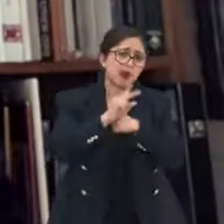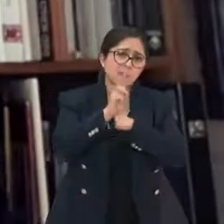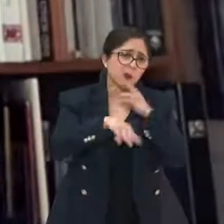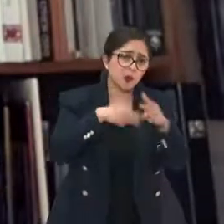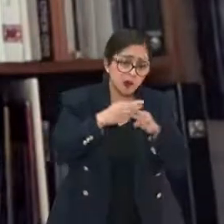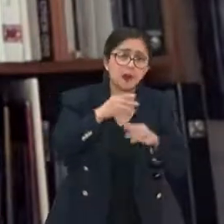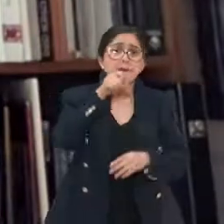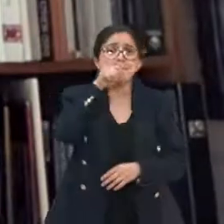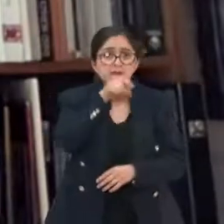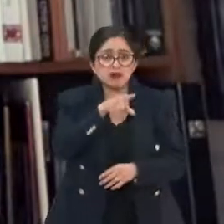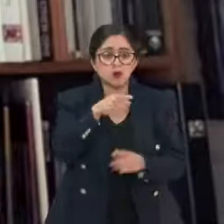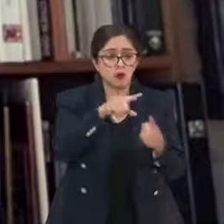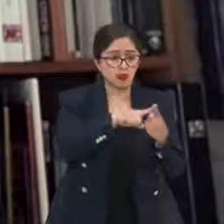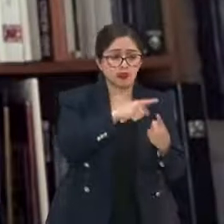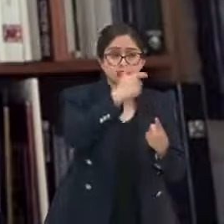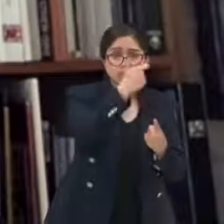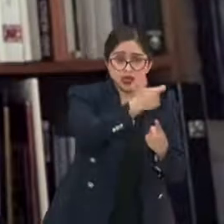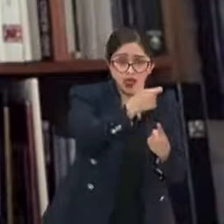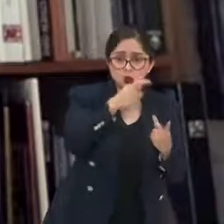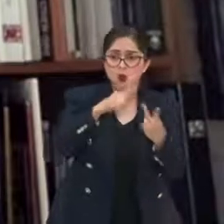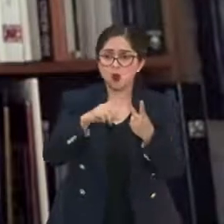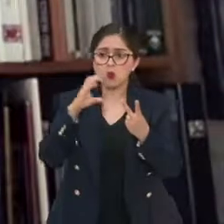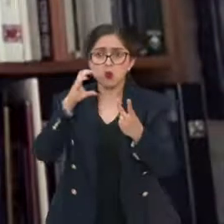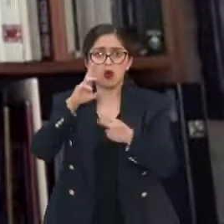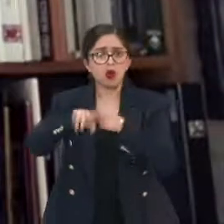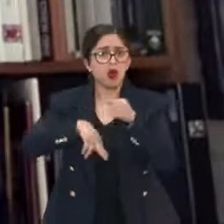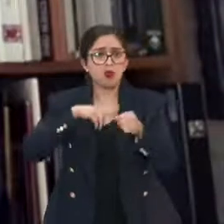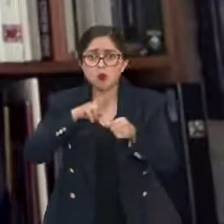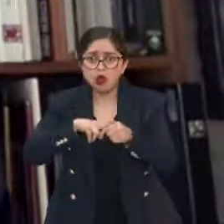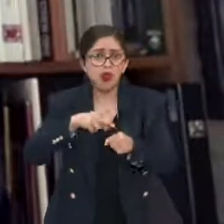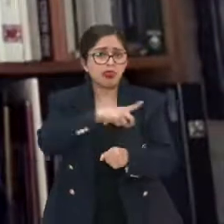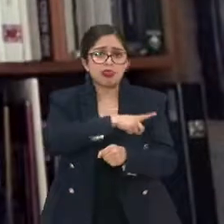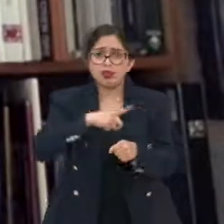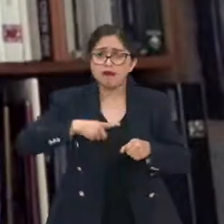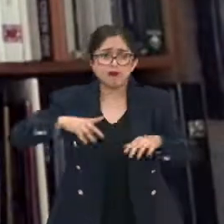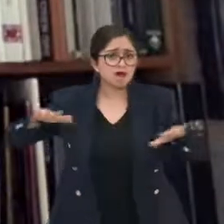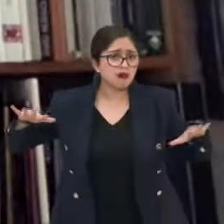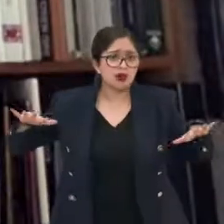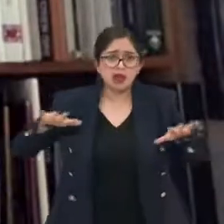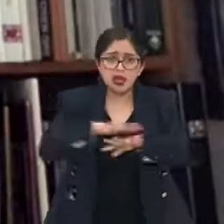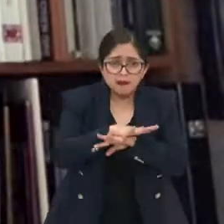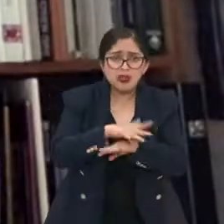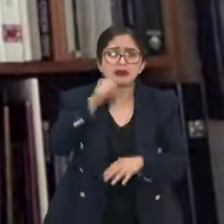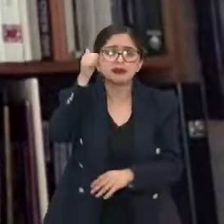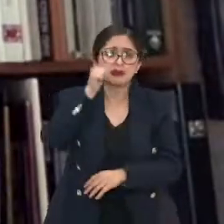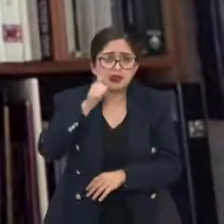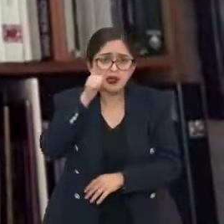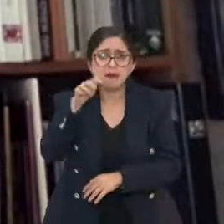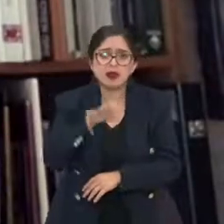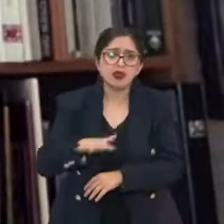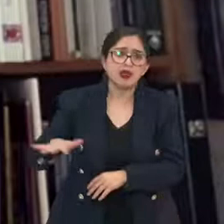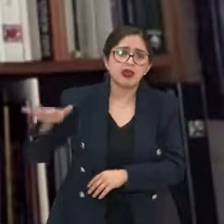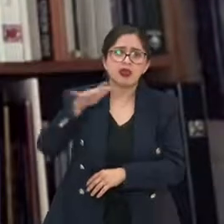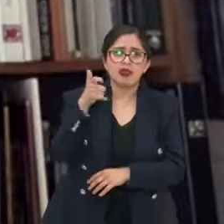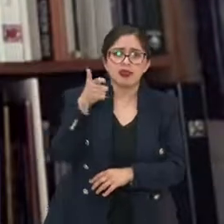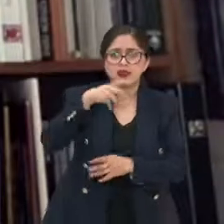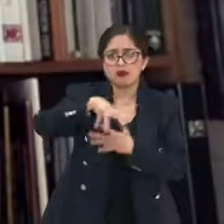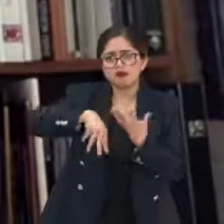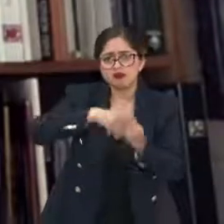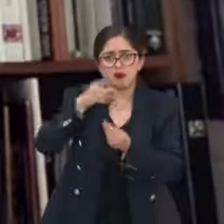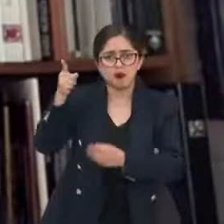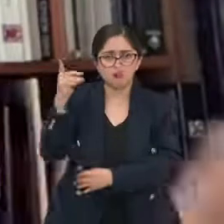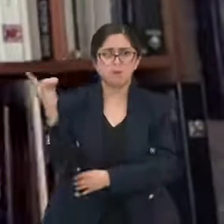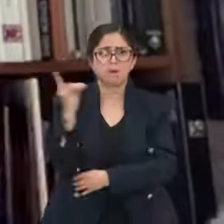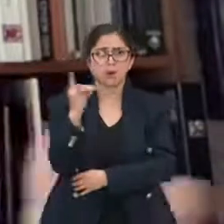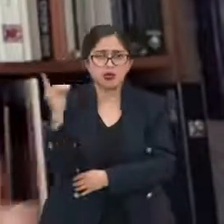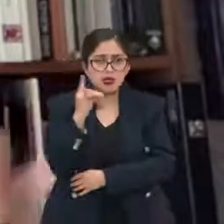that relationship of economy versus environment has to change this logic of the